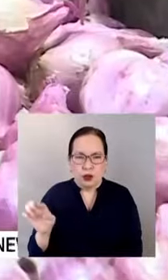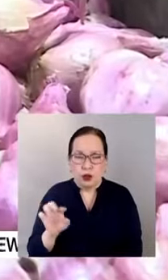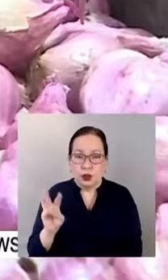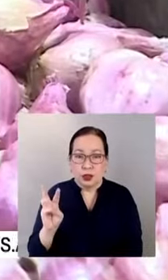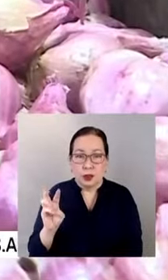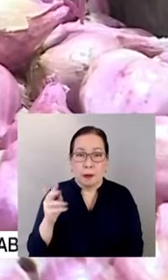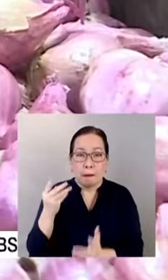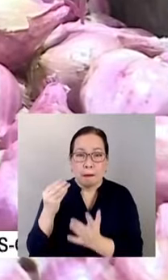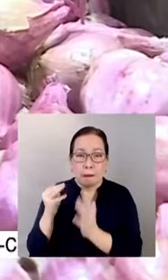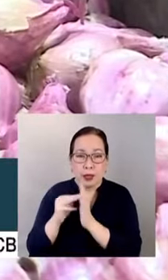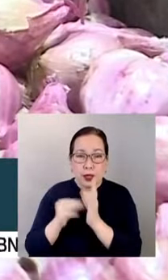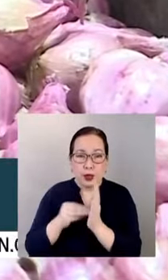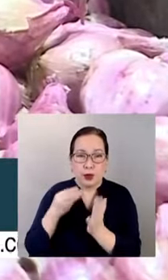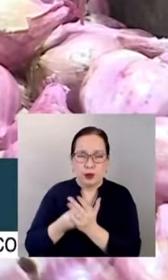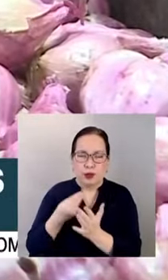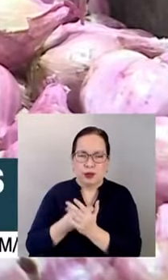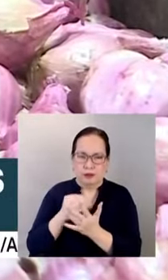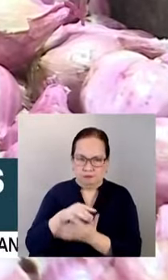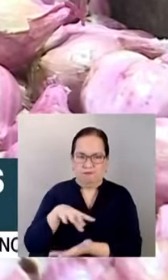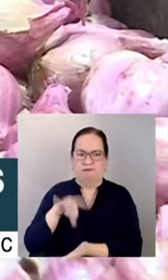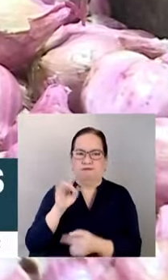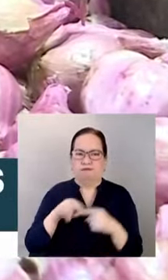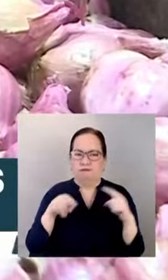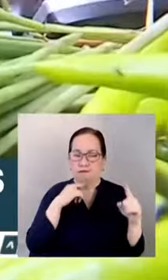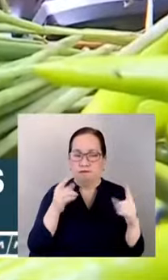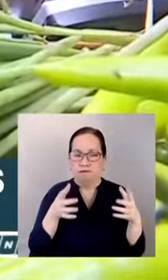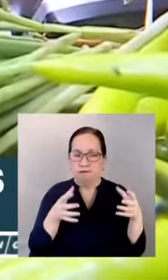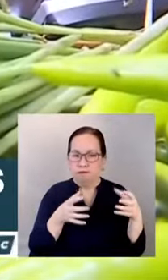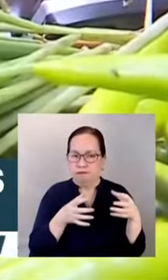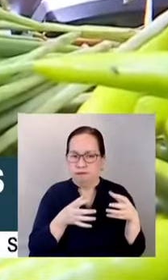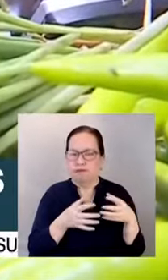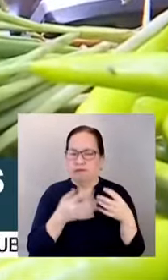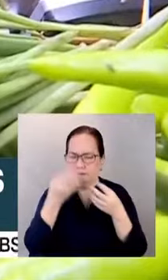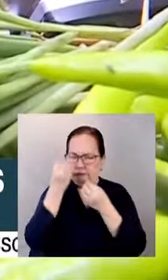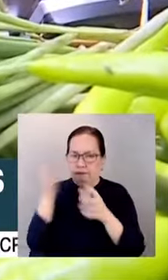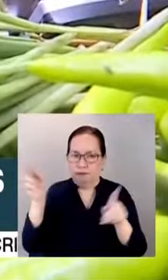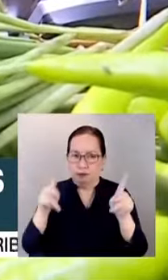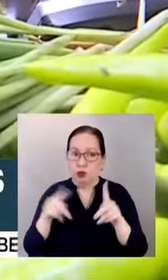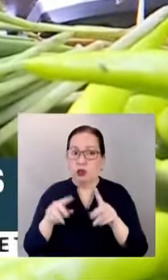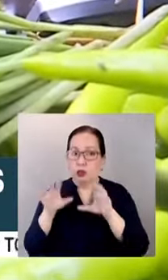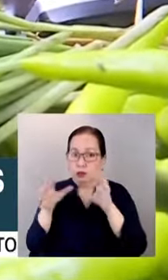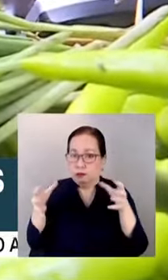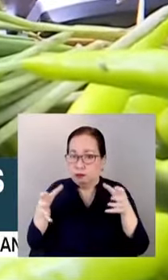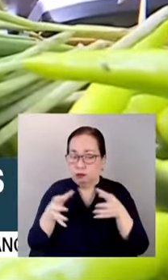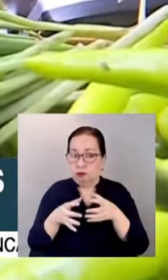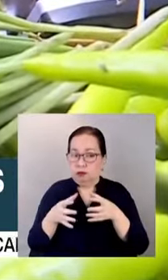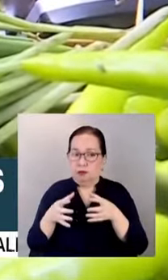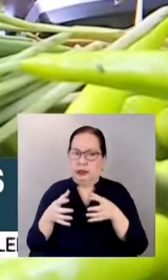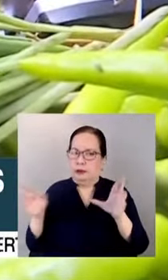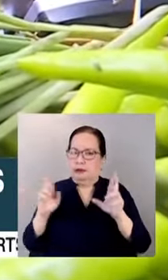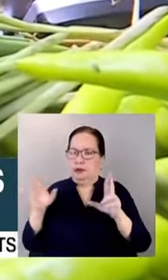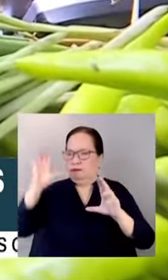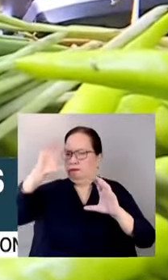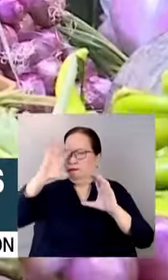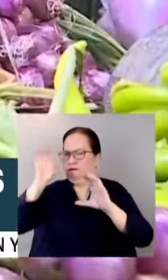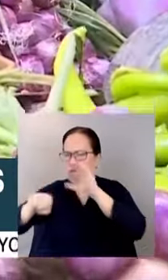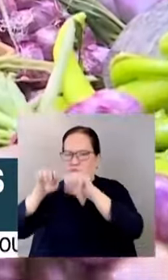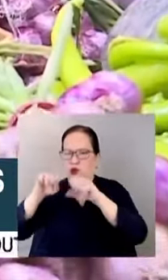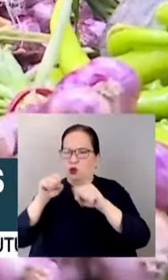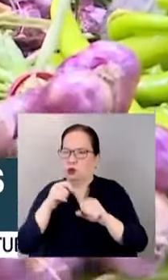500 to 600 million pesos. BOC spokesperson Arnaldo de la Torre Jr. assures the public the agency is stepping up efforts to crack down on the illegal importation